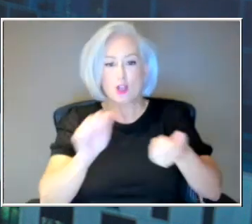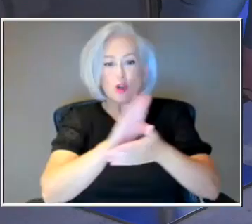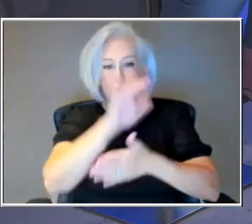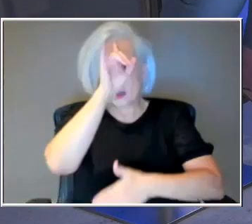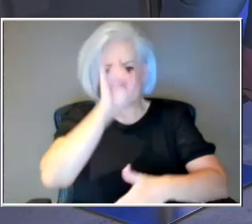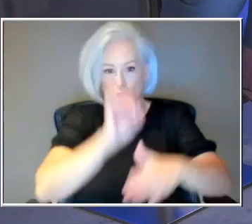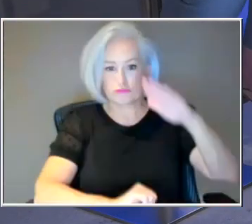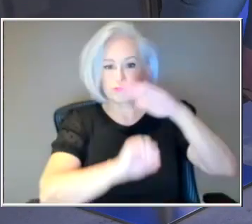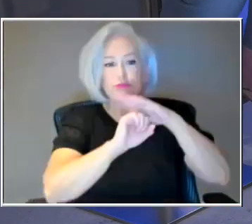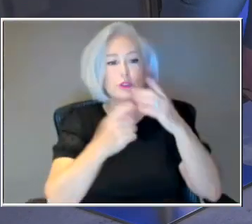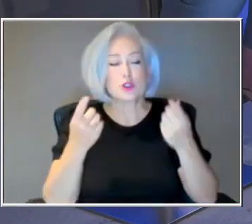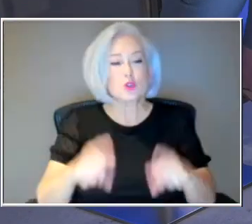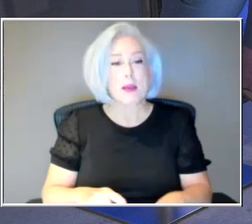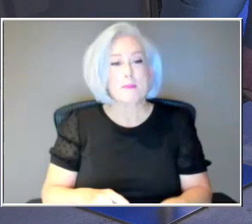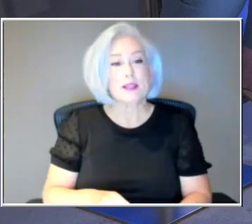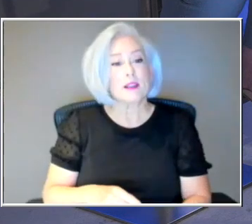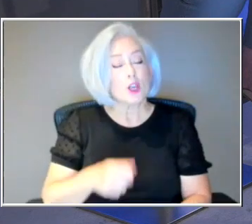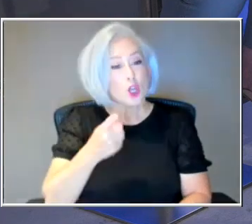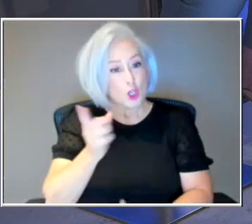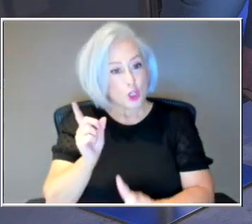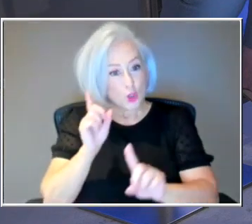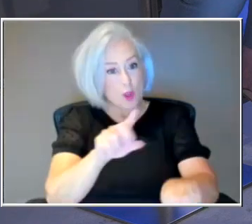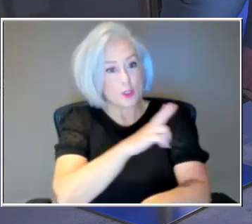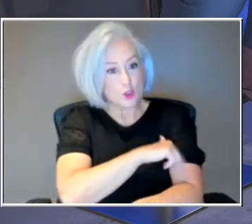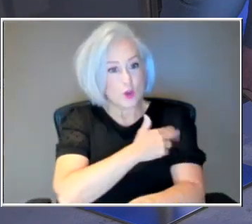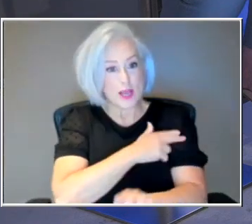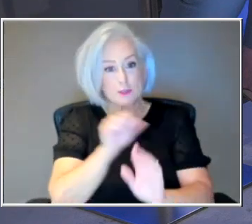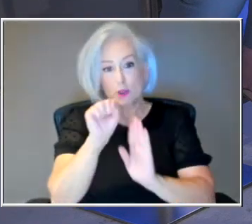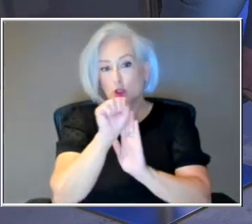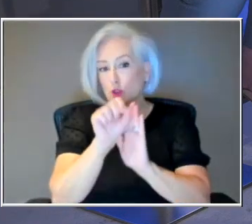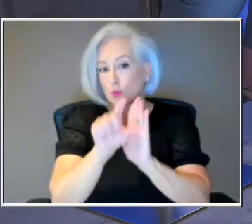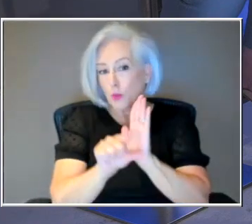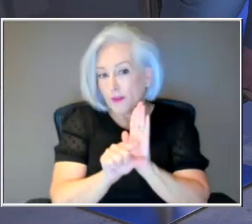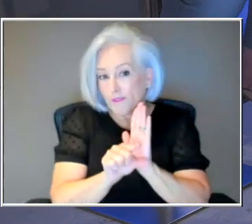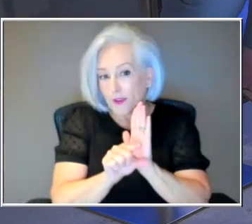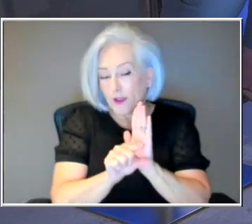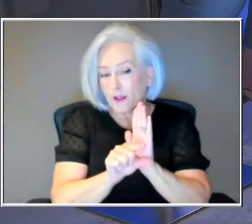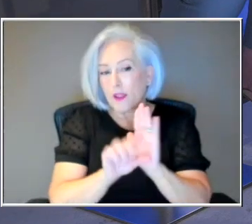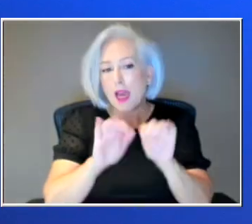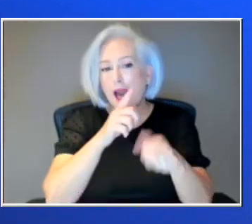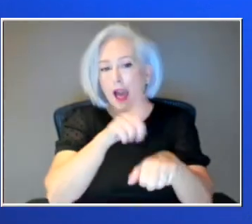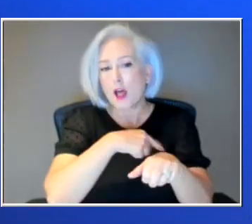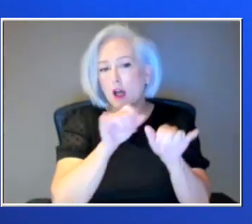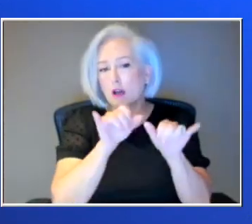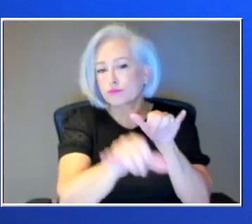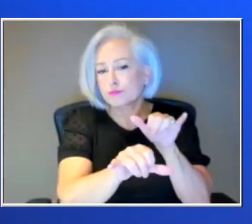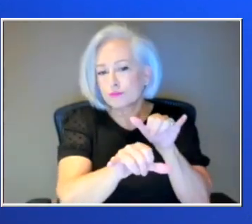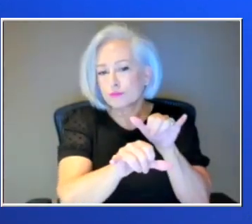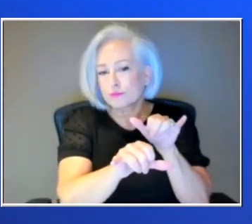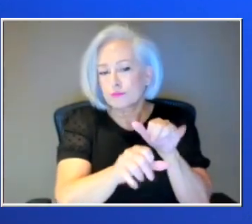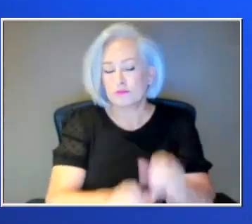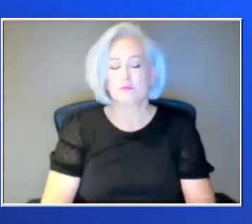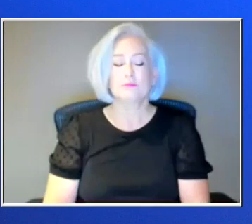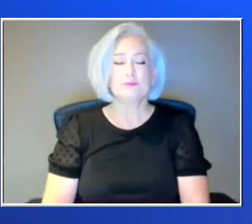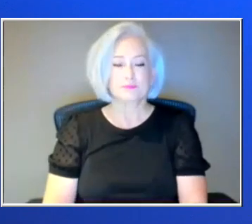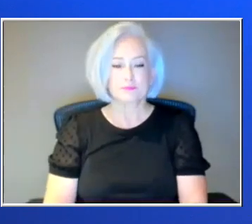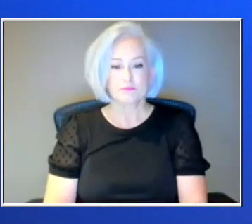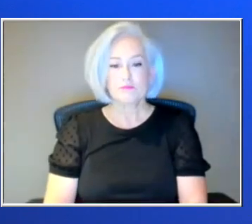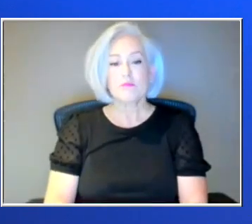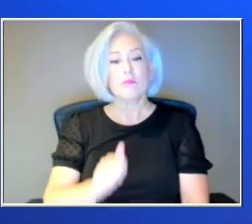you were in a hospital in Springfield. How long were you there? What was that time frame like? I was there